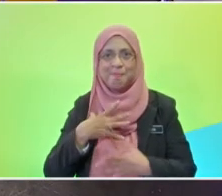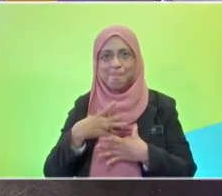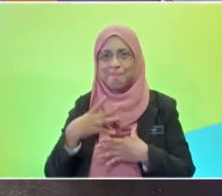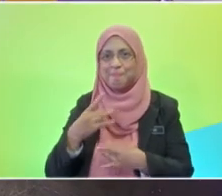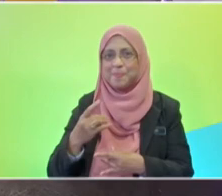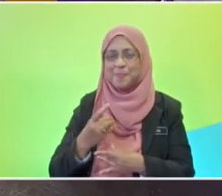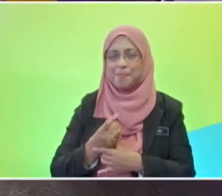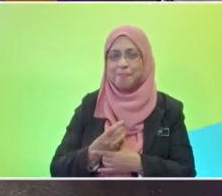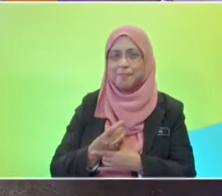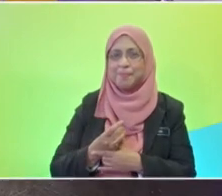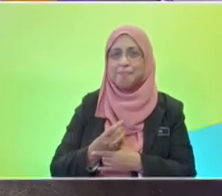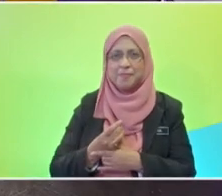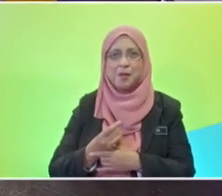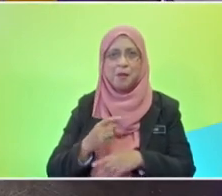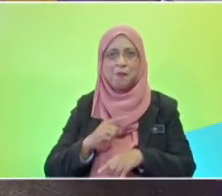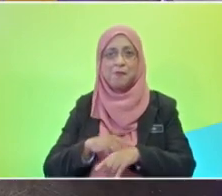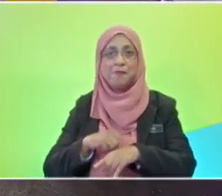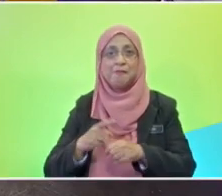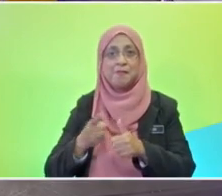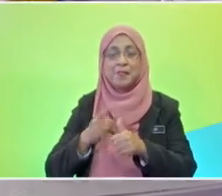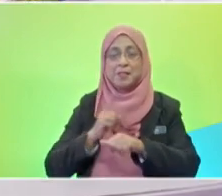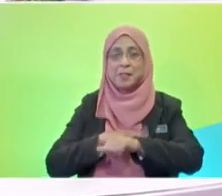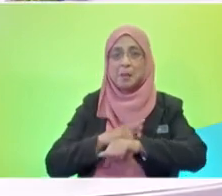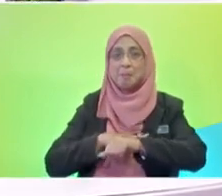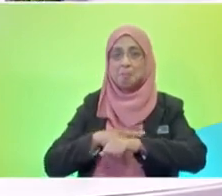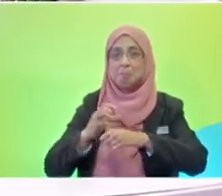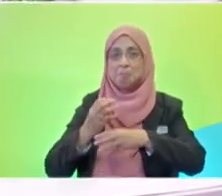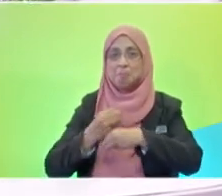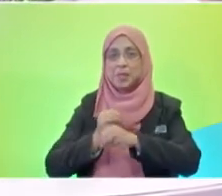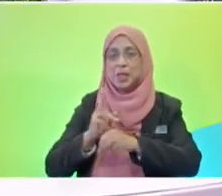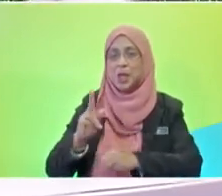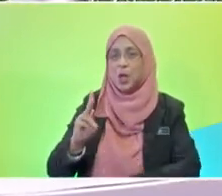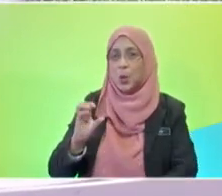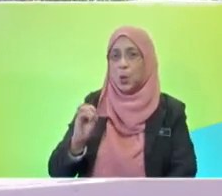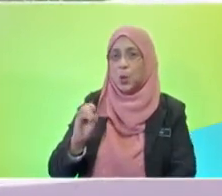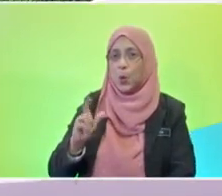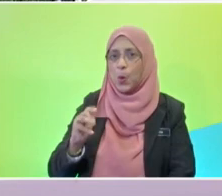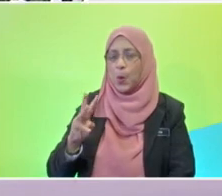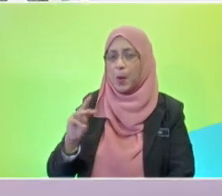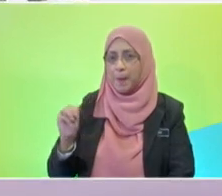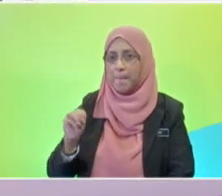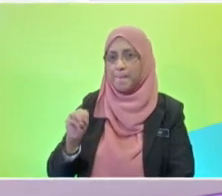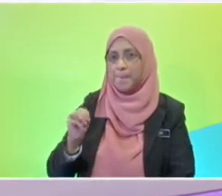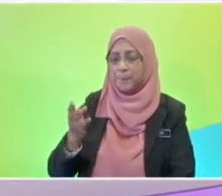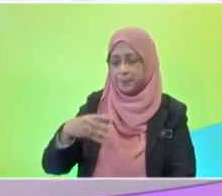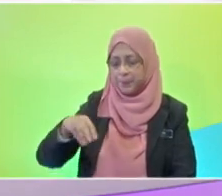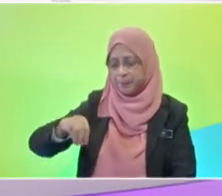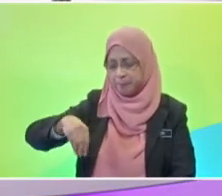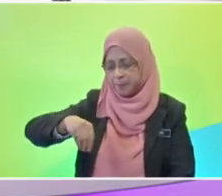Okay, this is my first time doing column, teacher. Actually, the column should be covered with rice, but since we don't